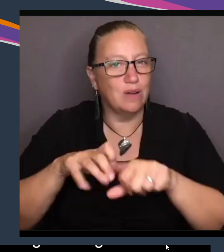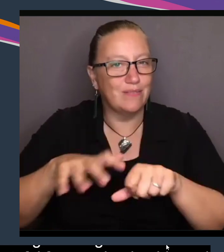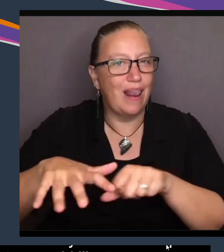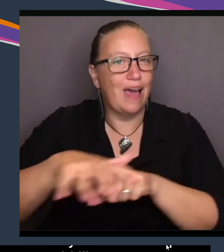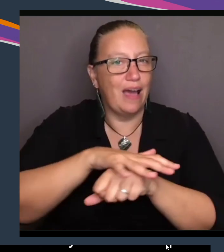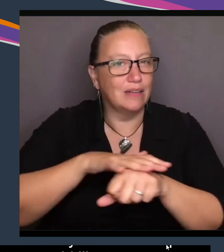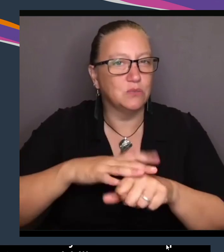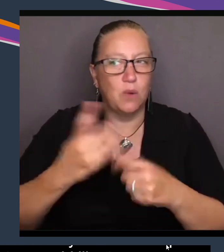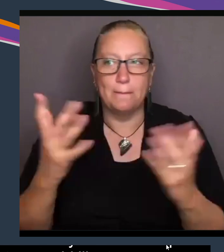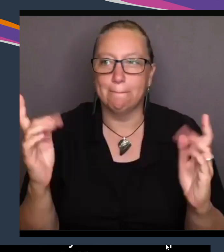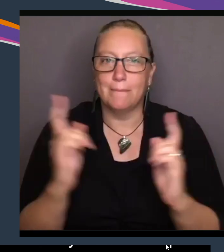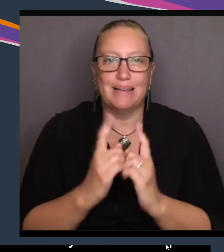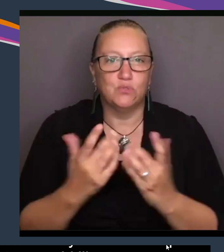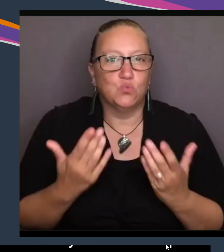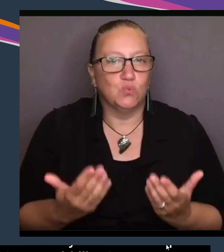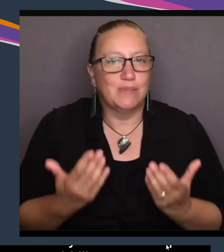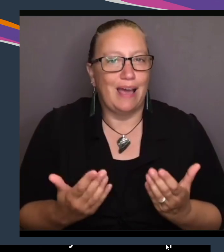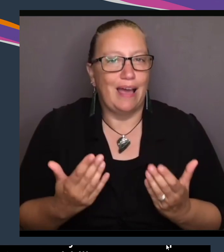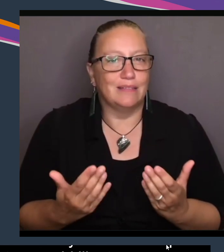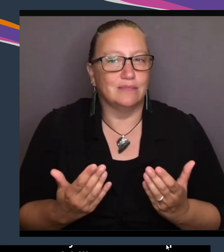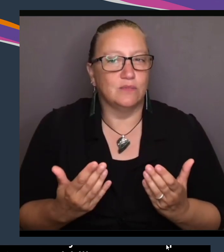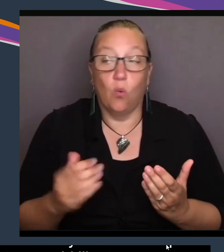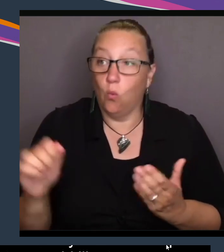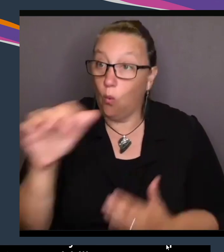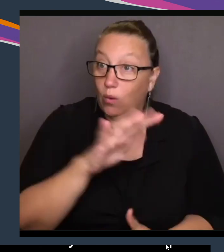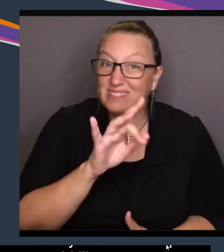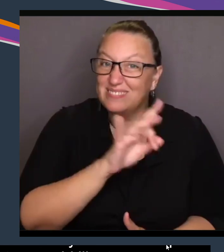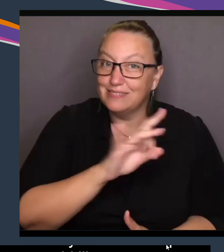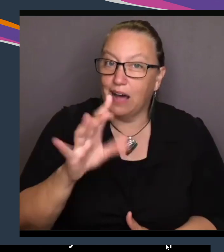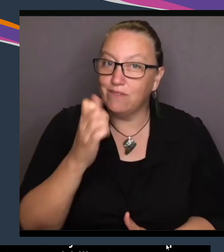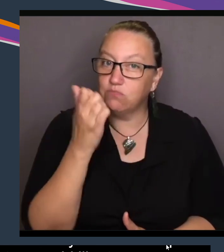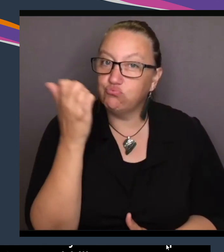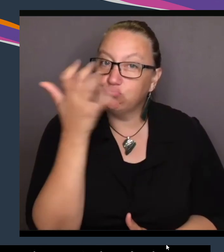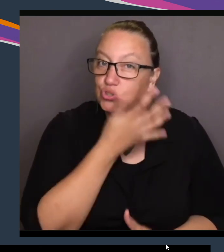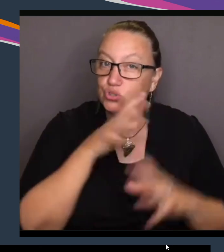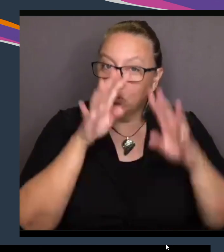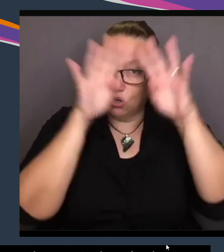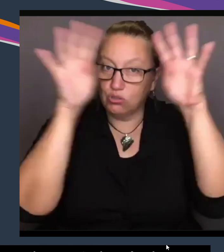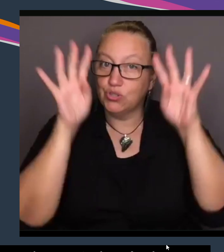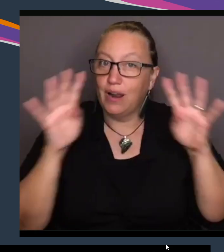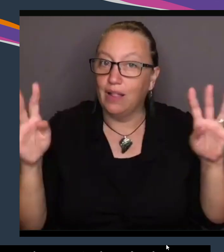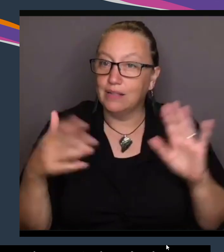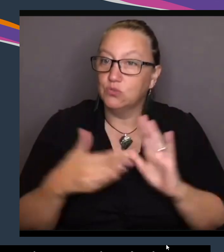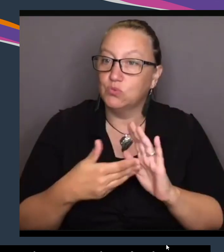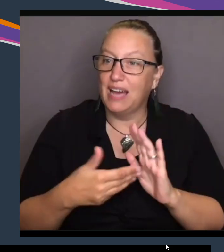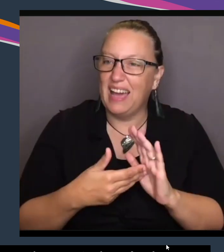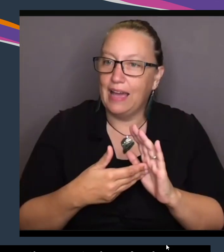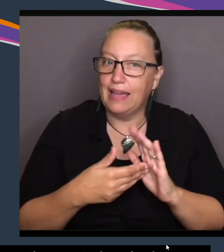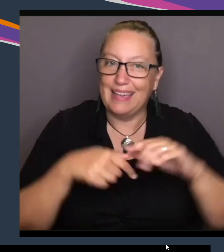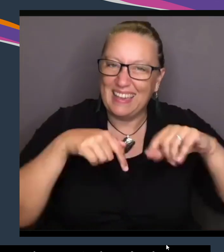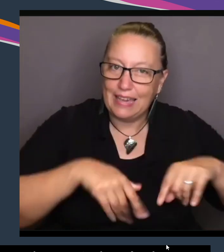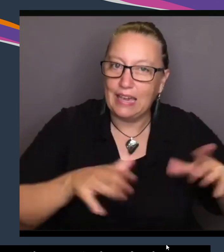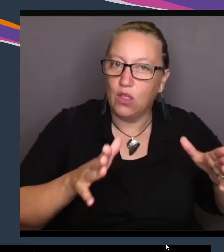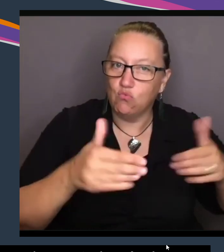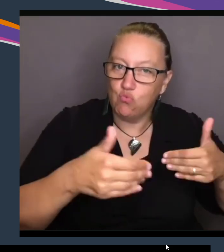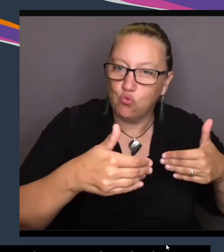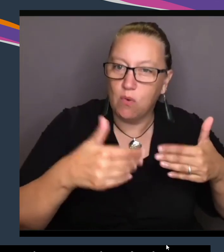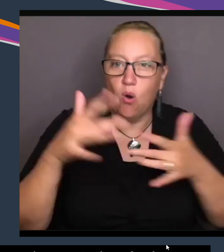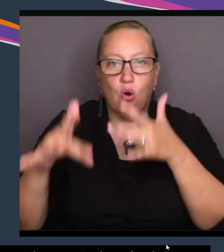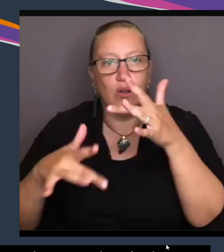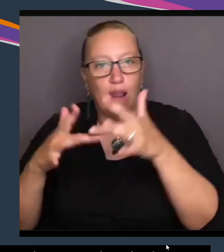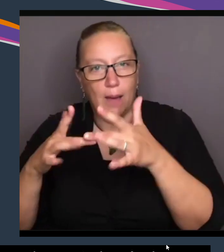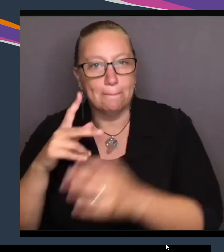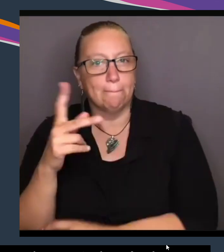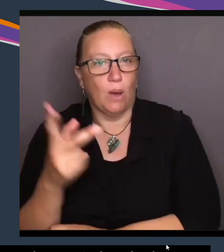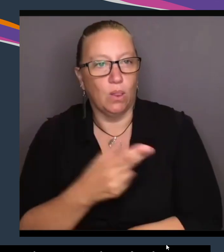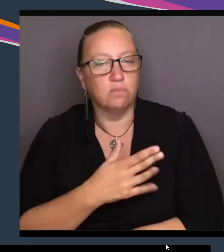our Aboriginal and Torres Strait Islander people who are in the room today and also online. I acknowledge you, I acknowledge your